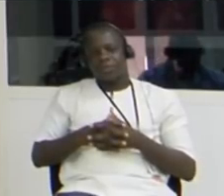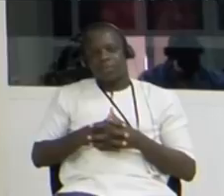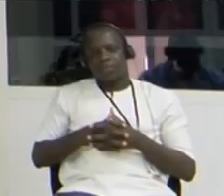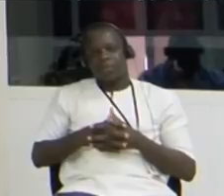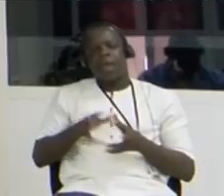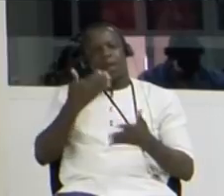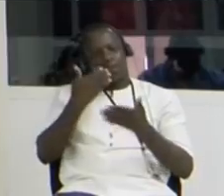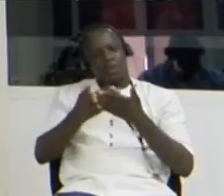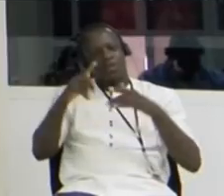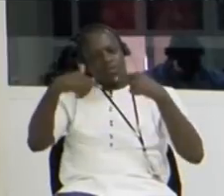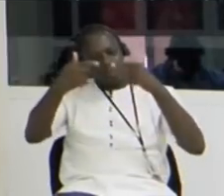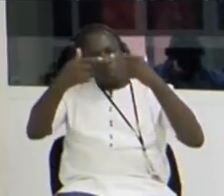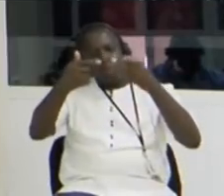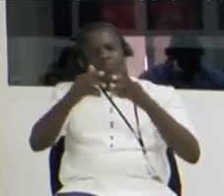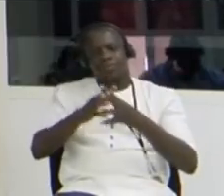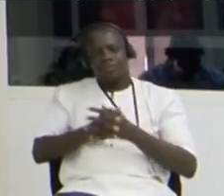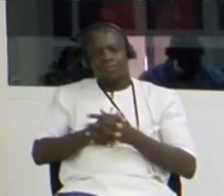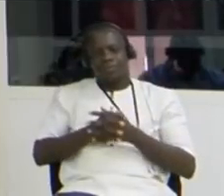Please carry on.